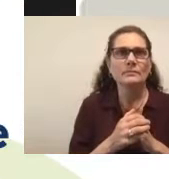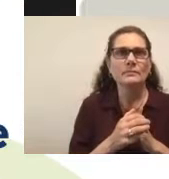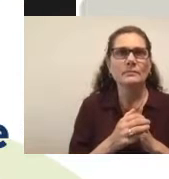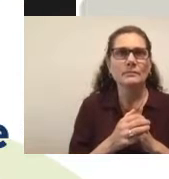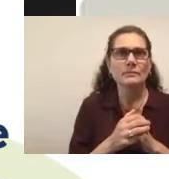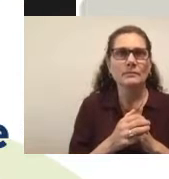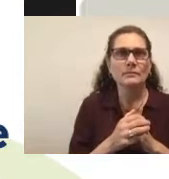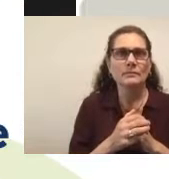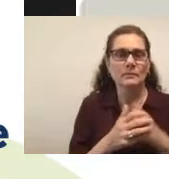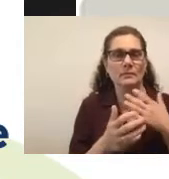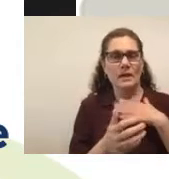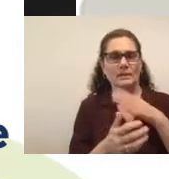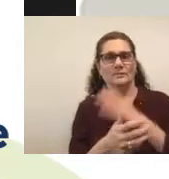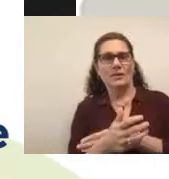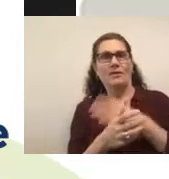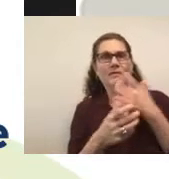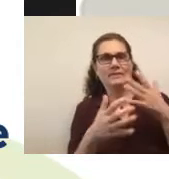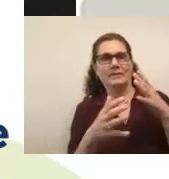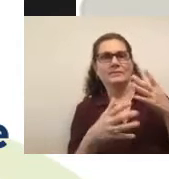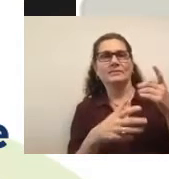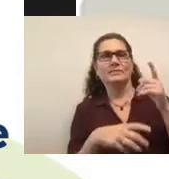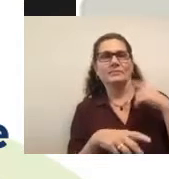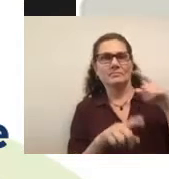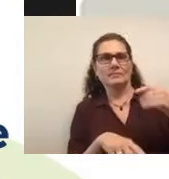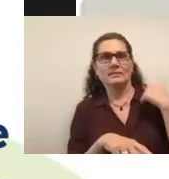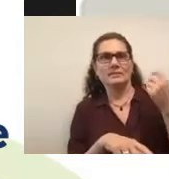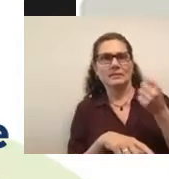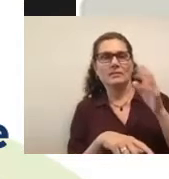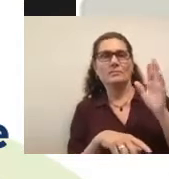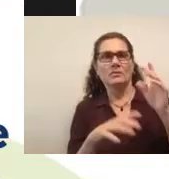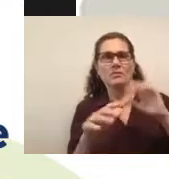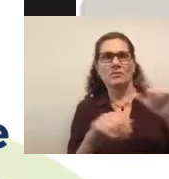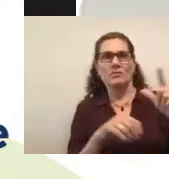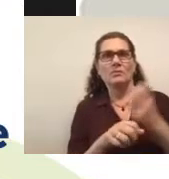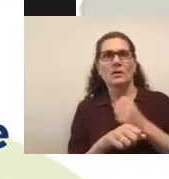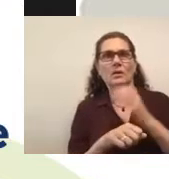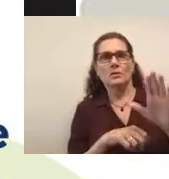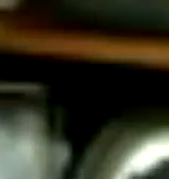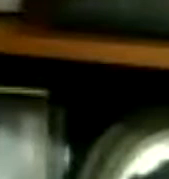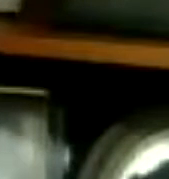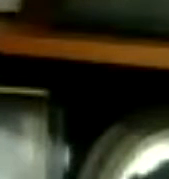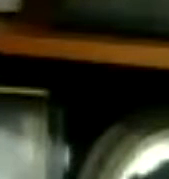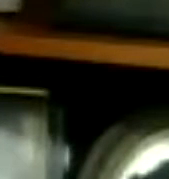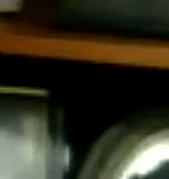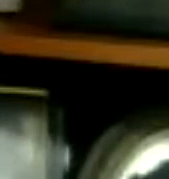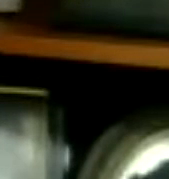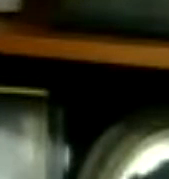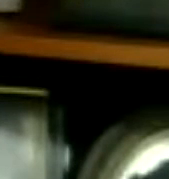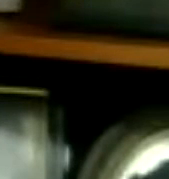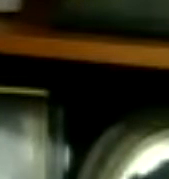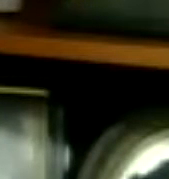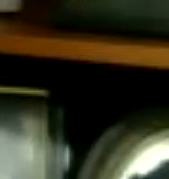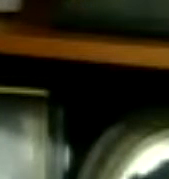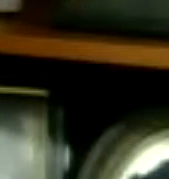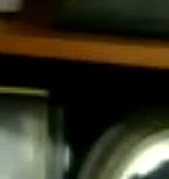Barretts in getting those booster shots. I'd also like to turn to what we're doing for our employees, because our employees have done